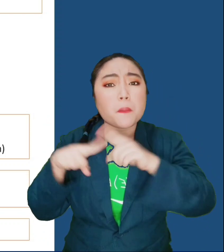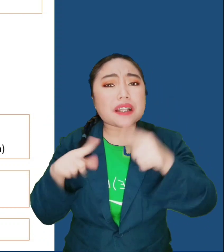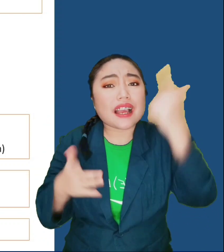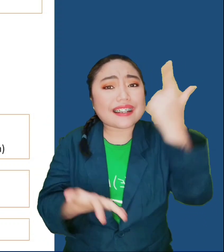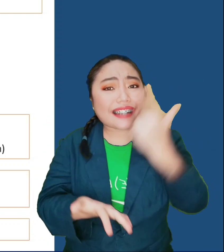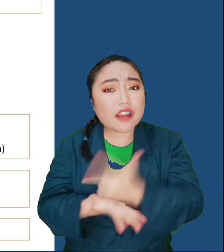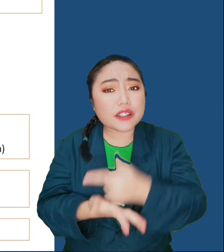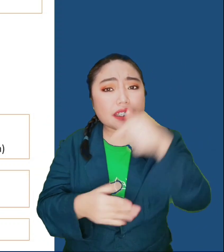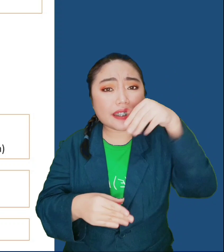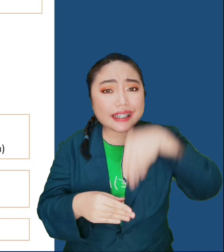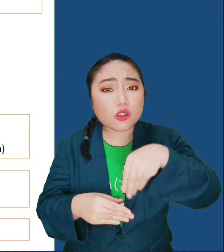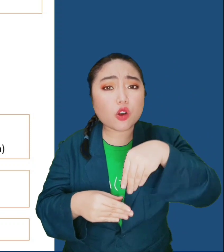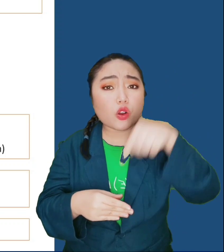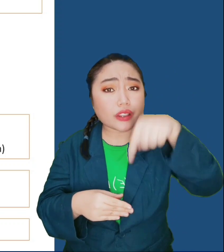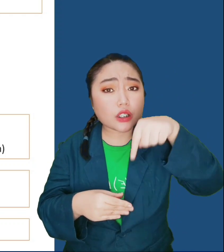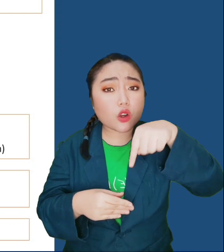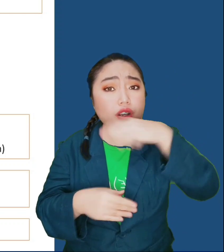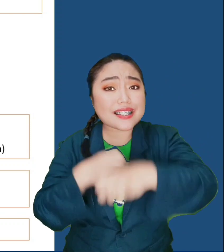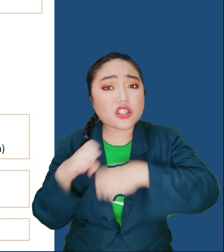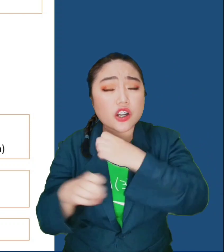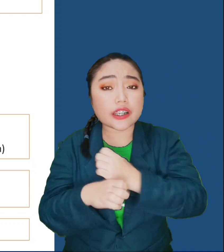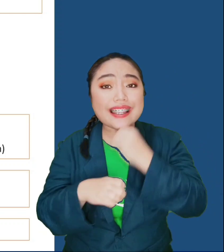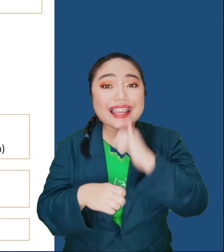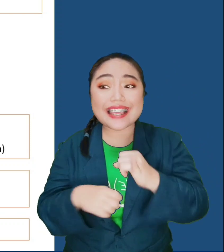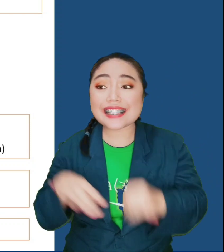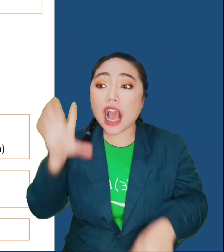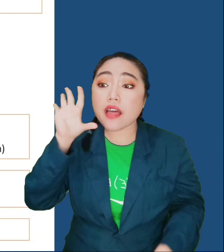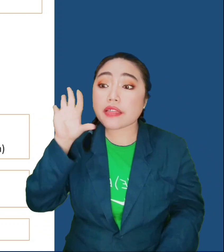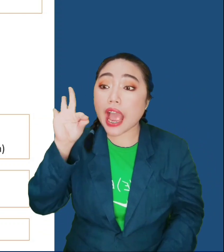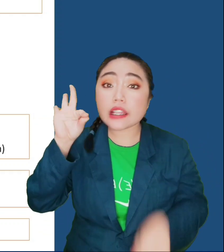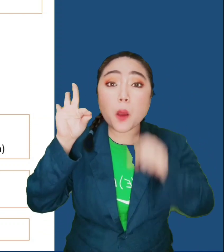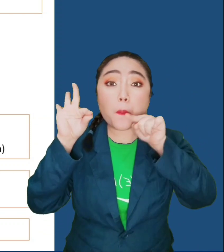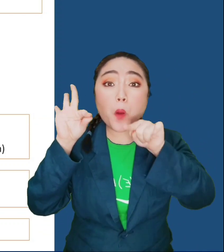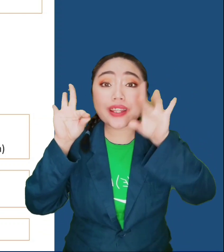Again, that's mass times gravity here on Earth.